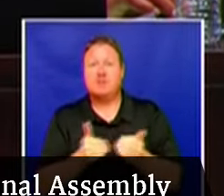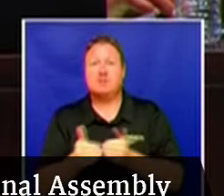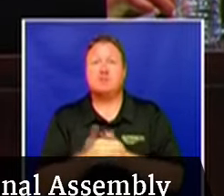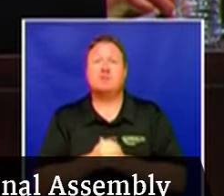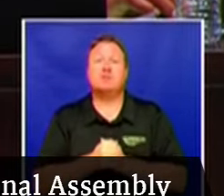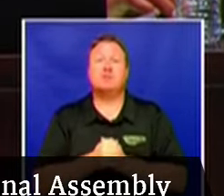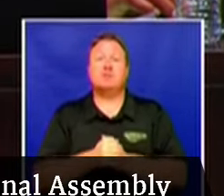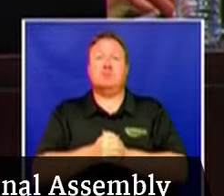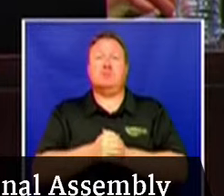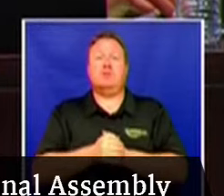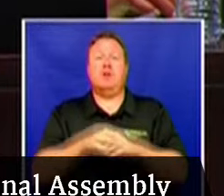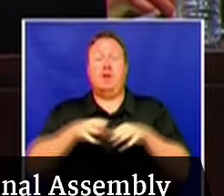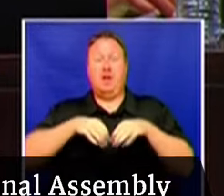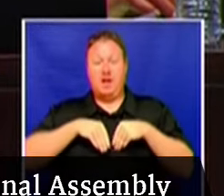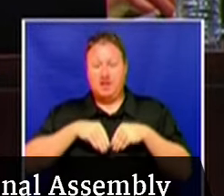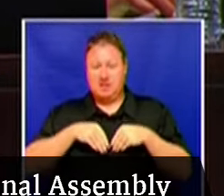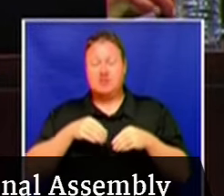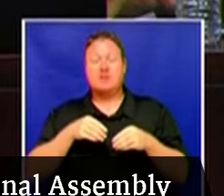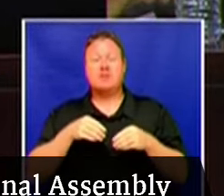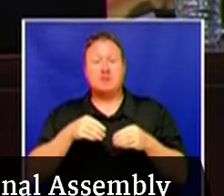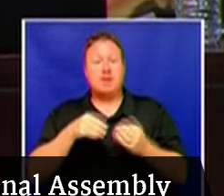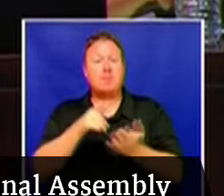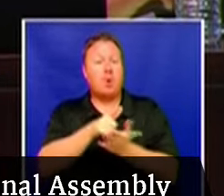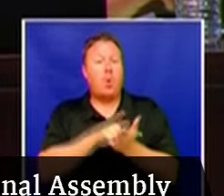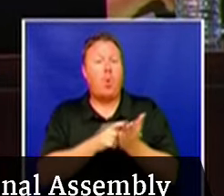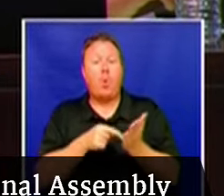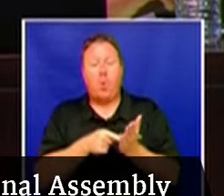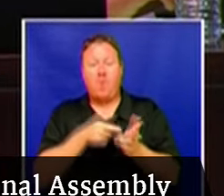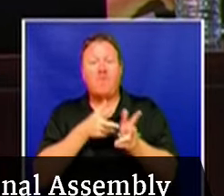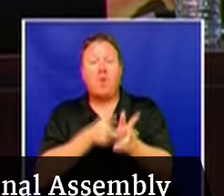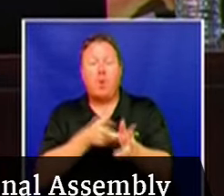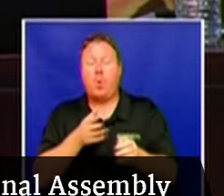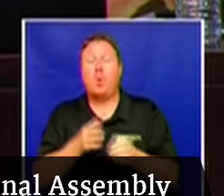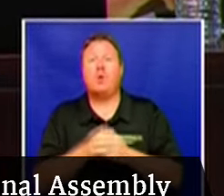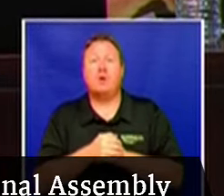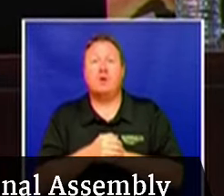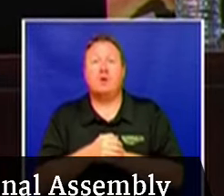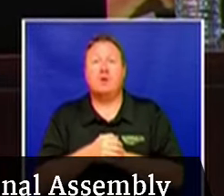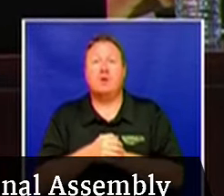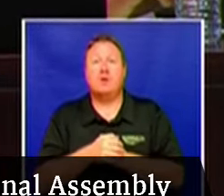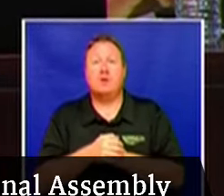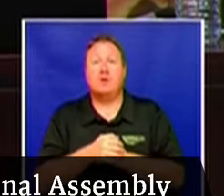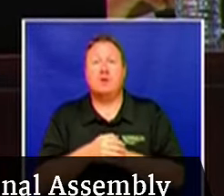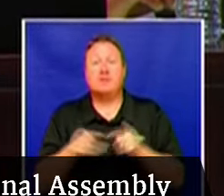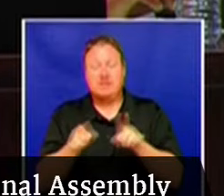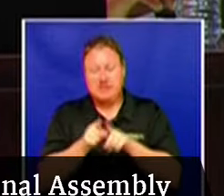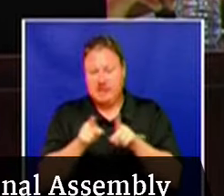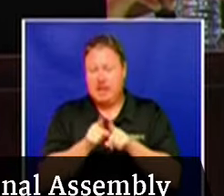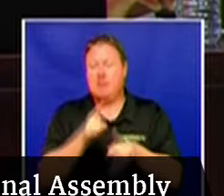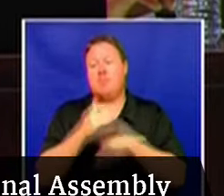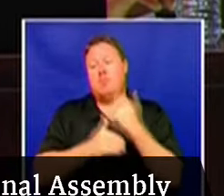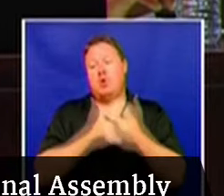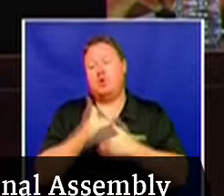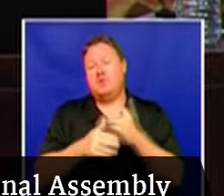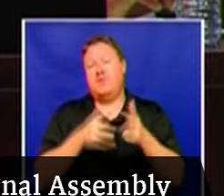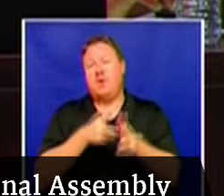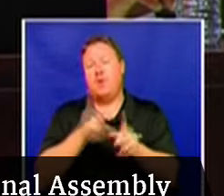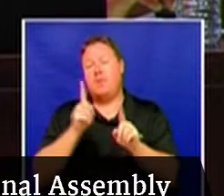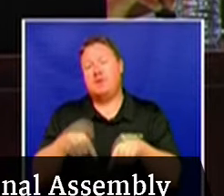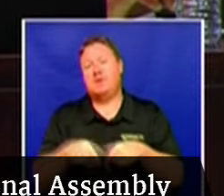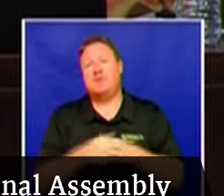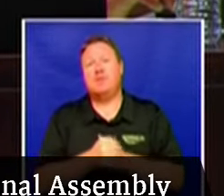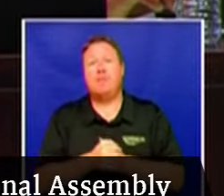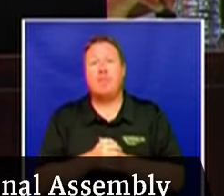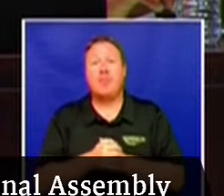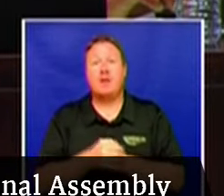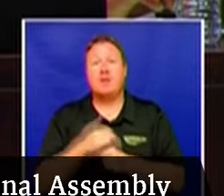on adherence to the rule of law, and on underlying due process. And